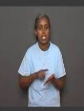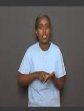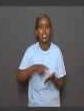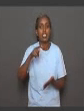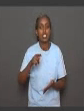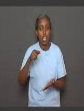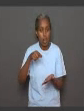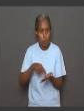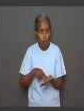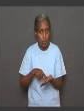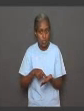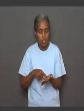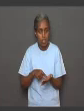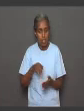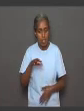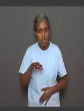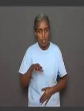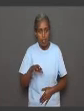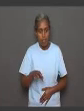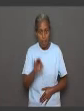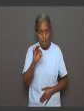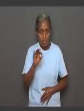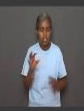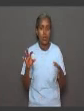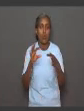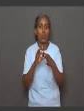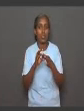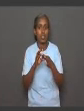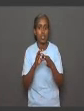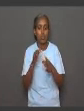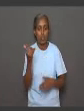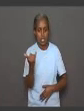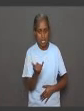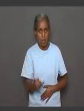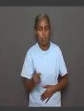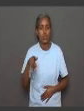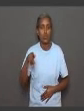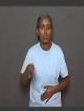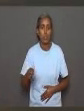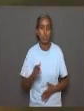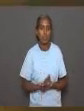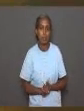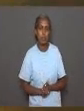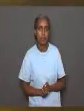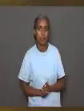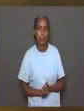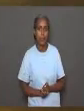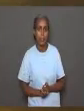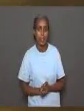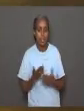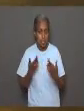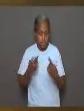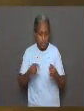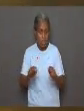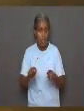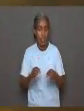point, find the coordinates of the image of P. Let us try